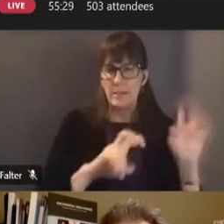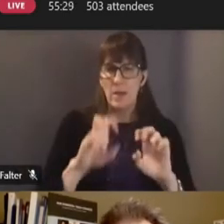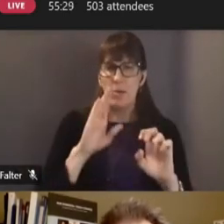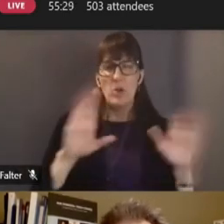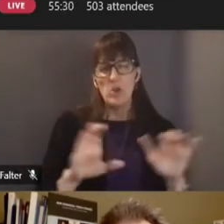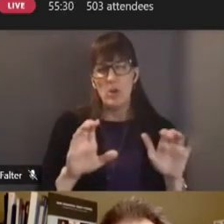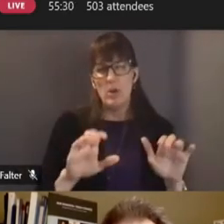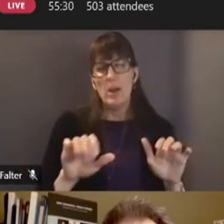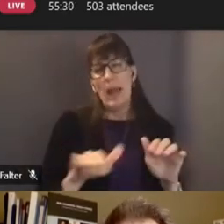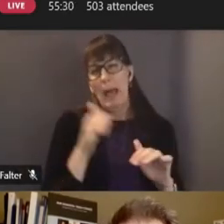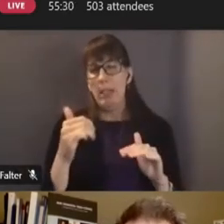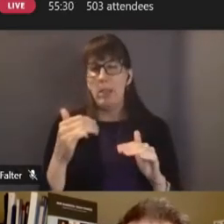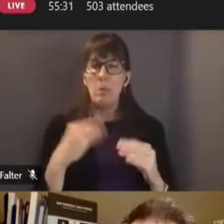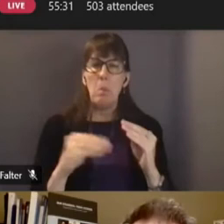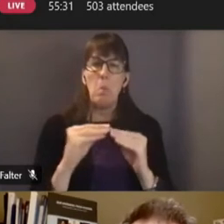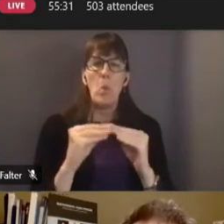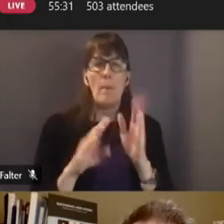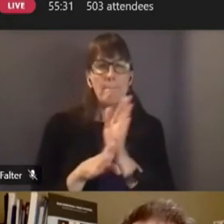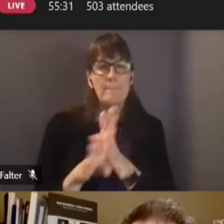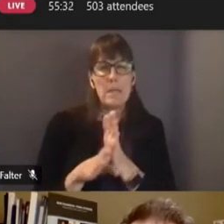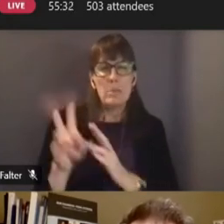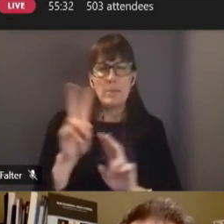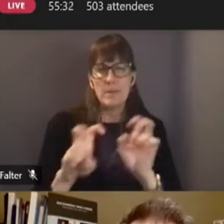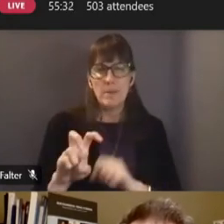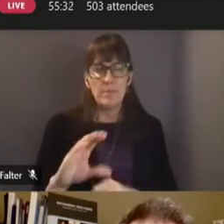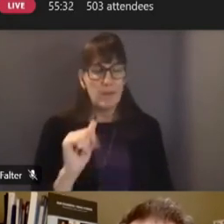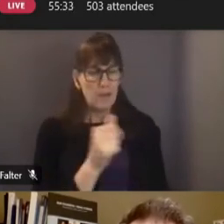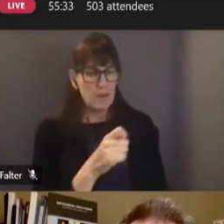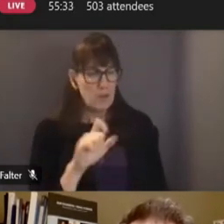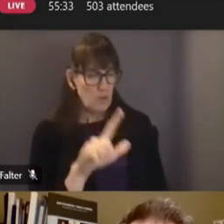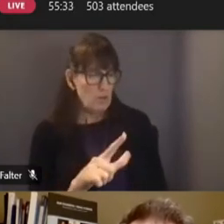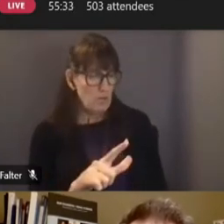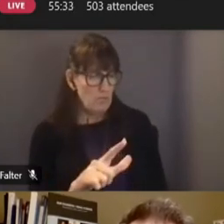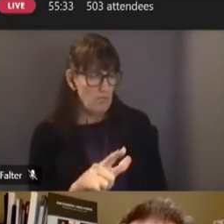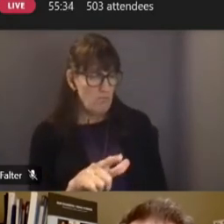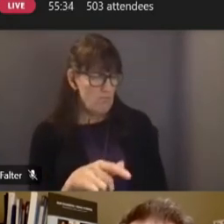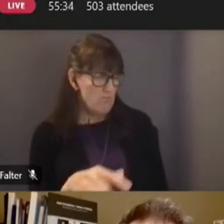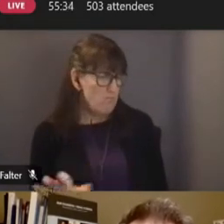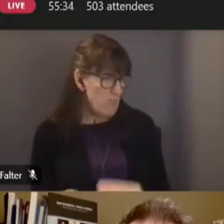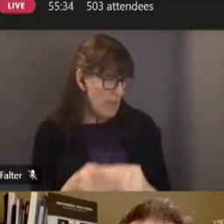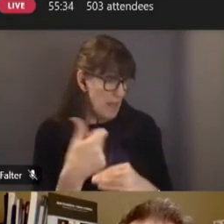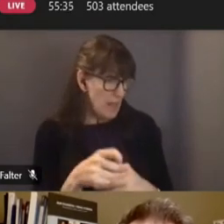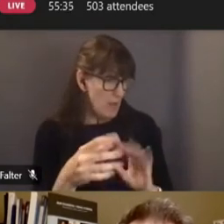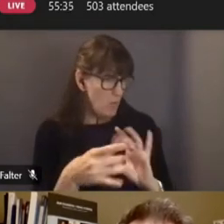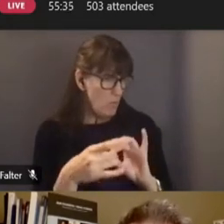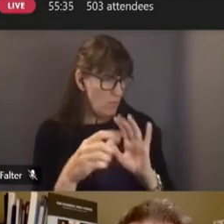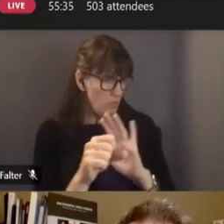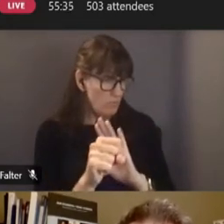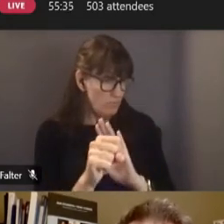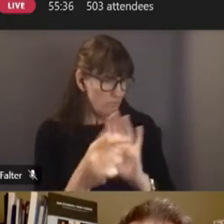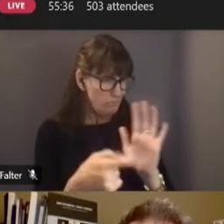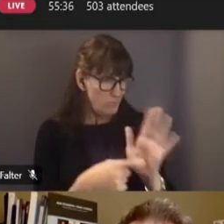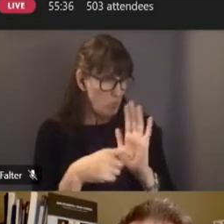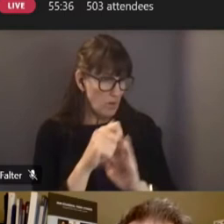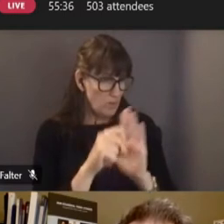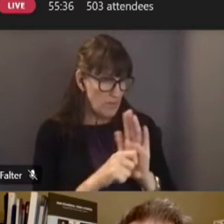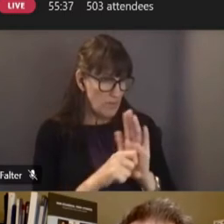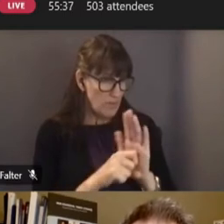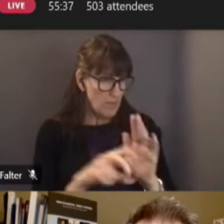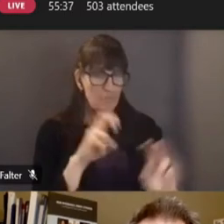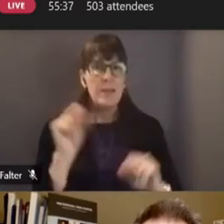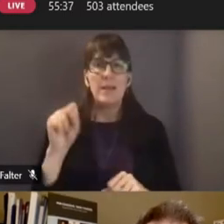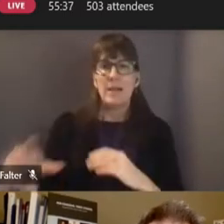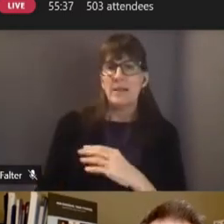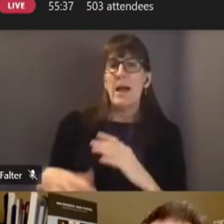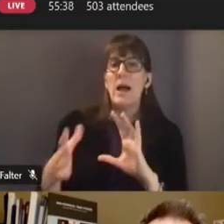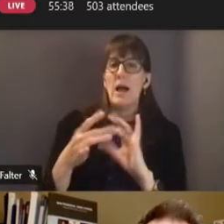assessments. So with that, Cashelle, anything else on state required state assessments? Sure, I would just add that I did talk a little bit about a new assessment